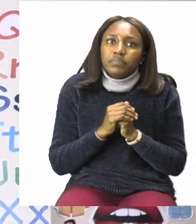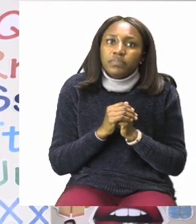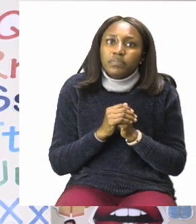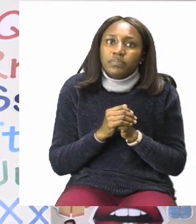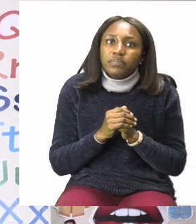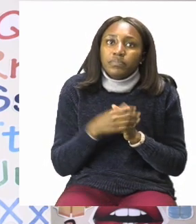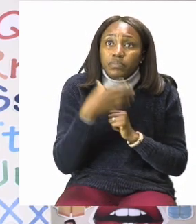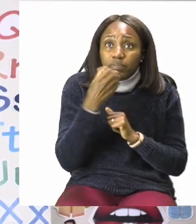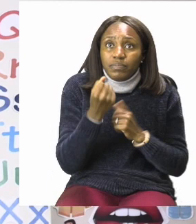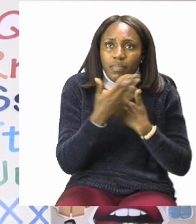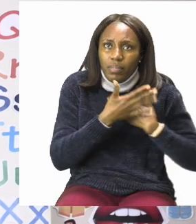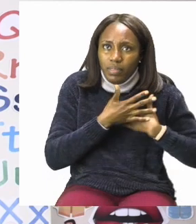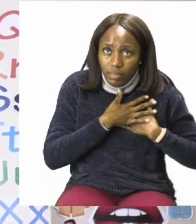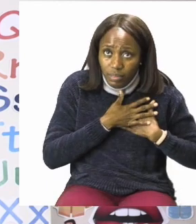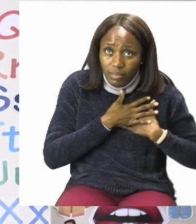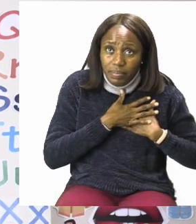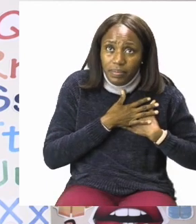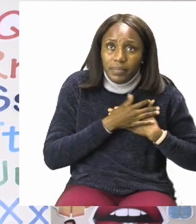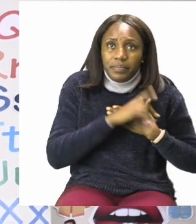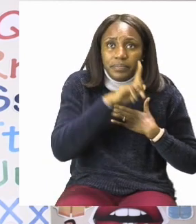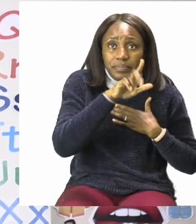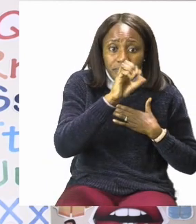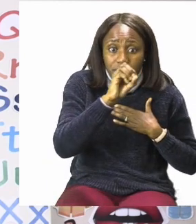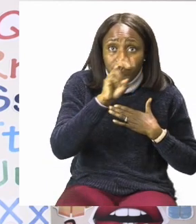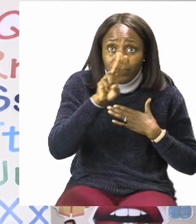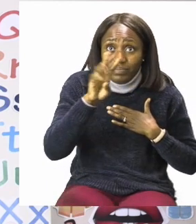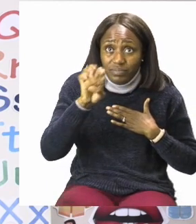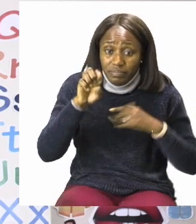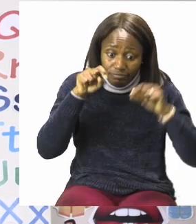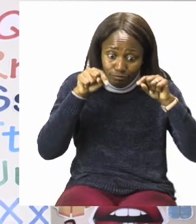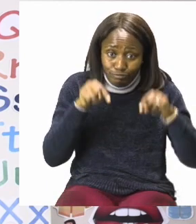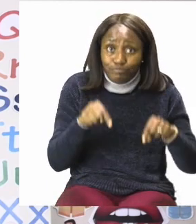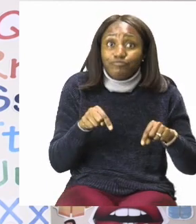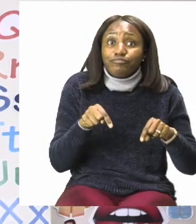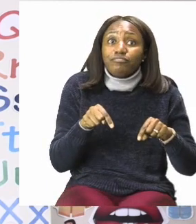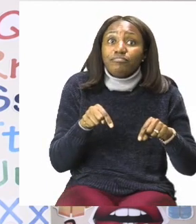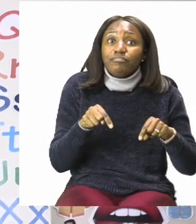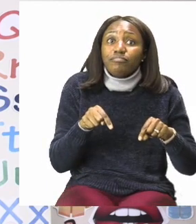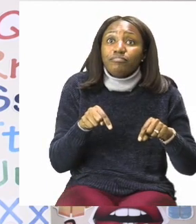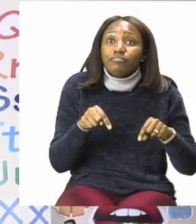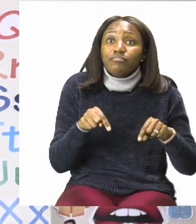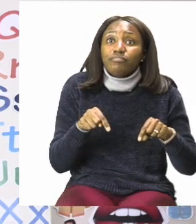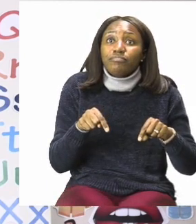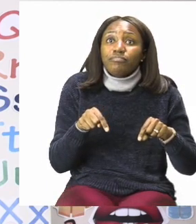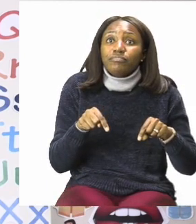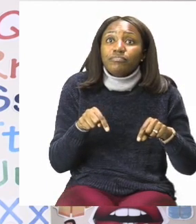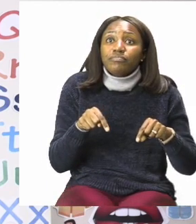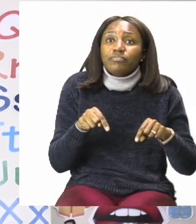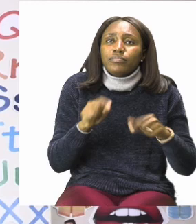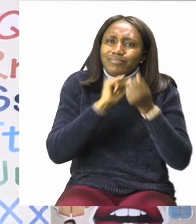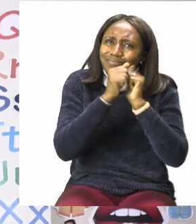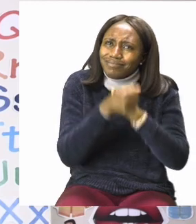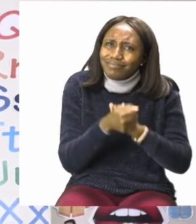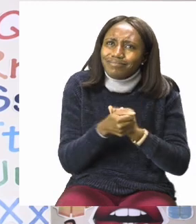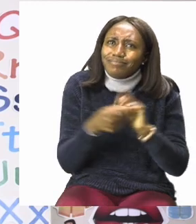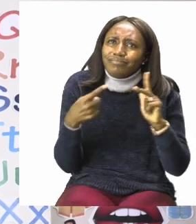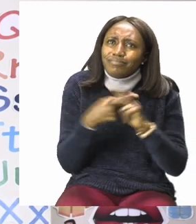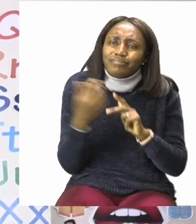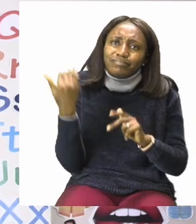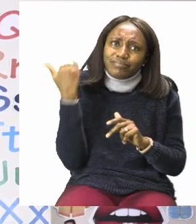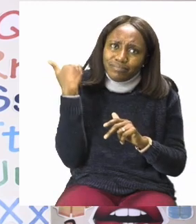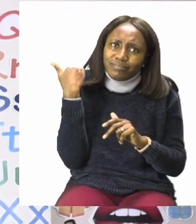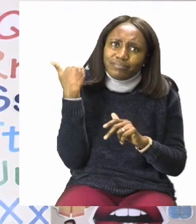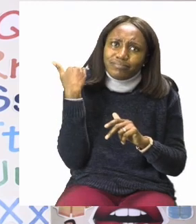the word love. To change the word love from present to past, we need to change